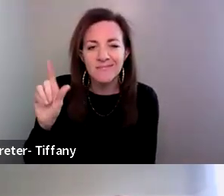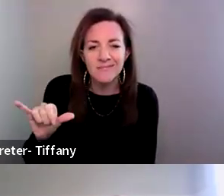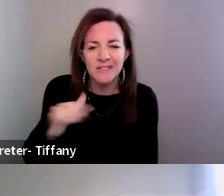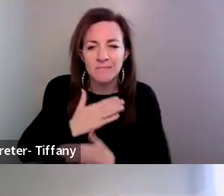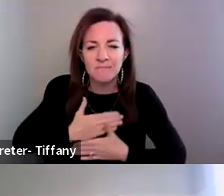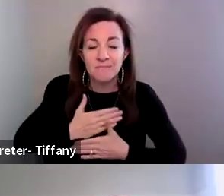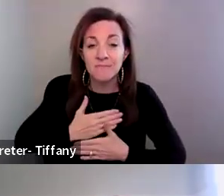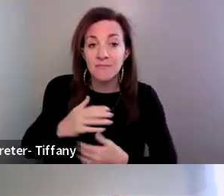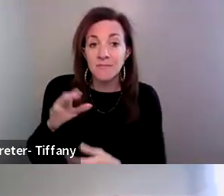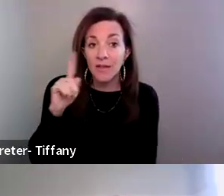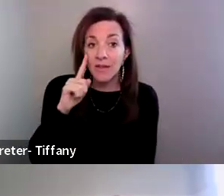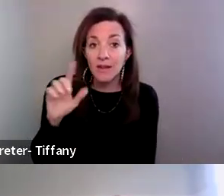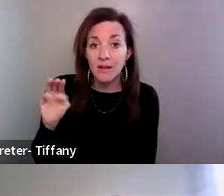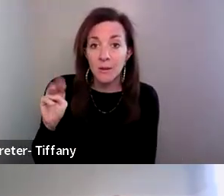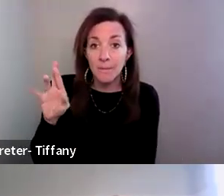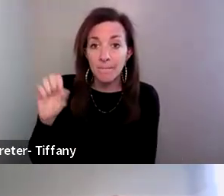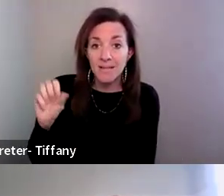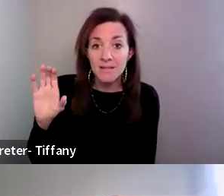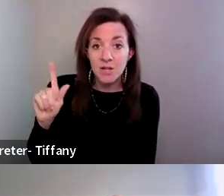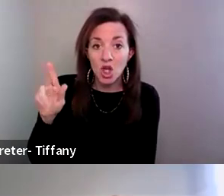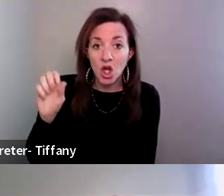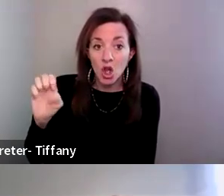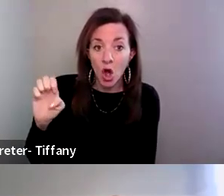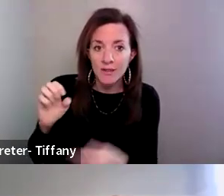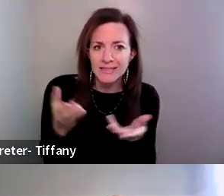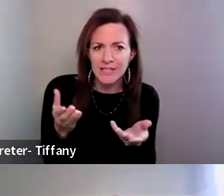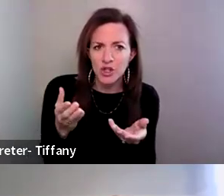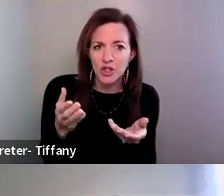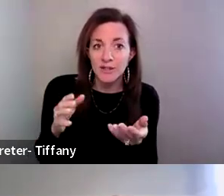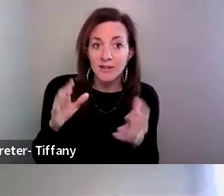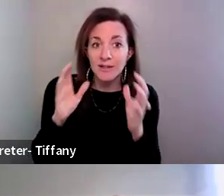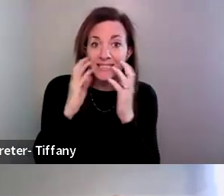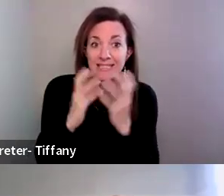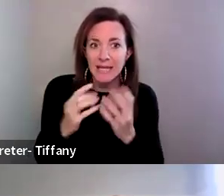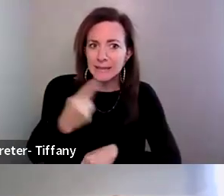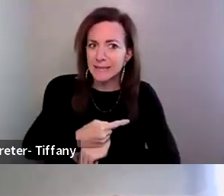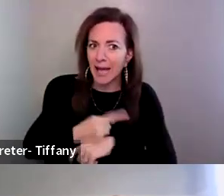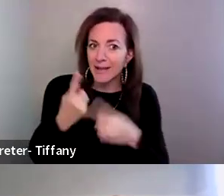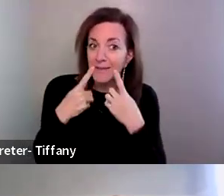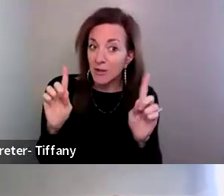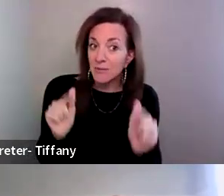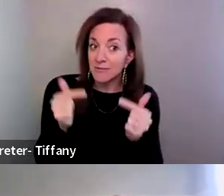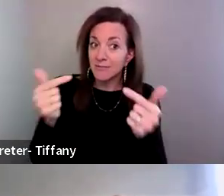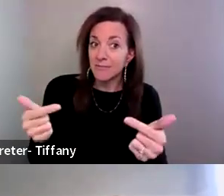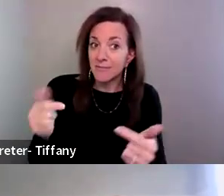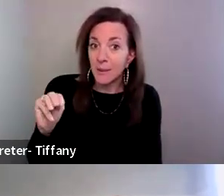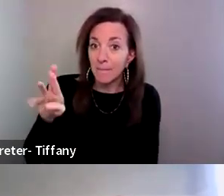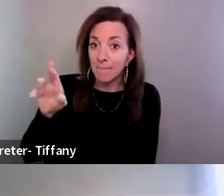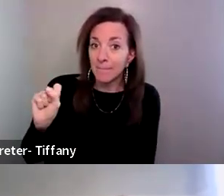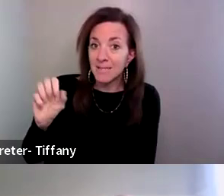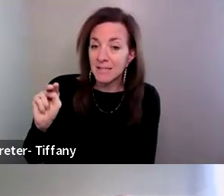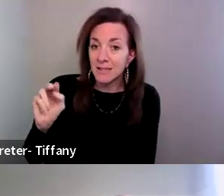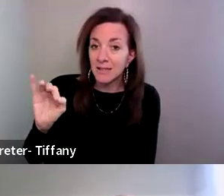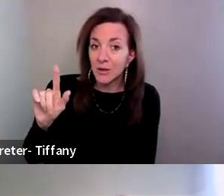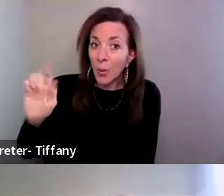that I think Miss Claus is in the house today with us. We have a Santa Day announcement. So I'm going to turn it over to Miss Nicole.